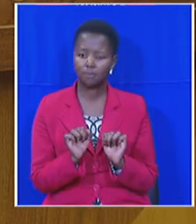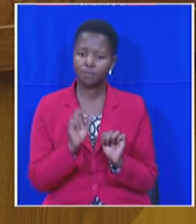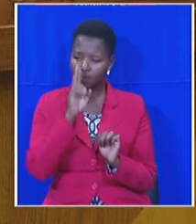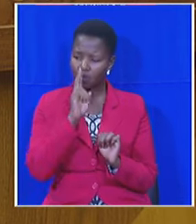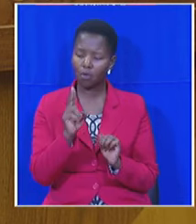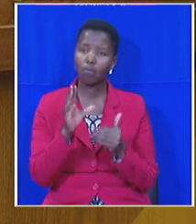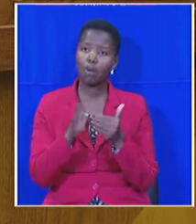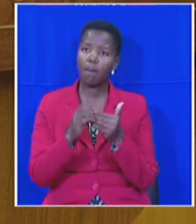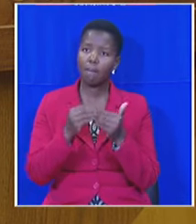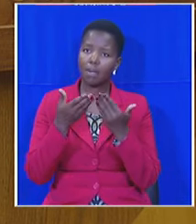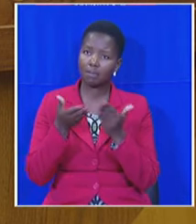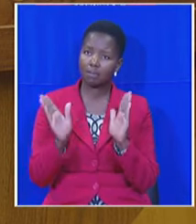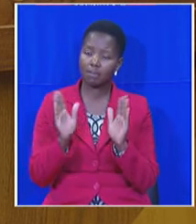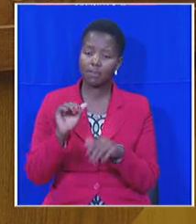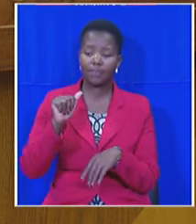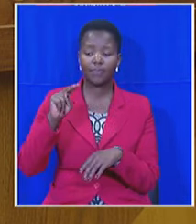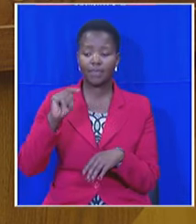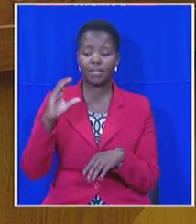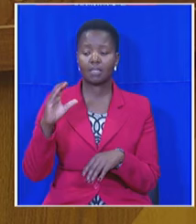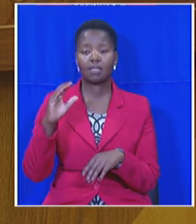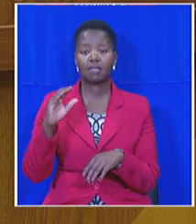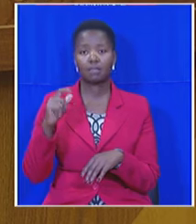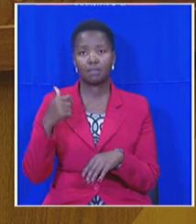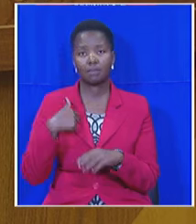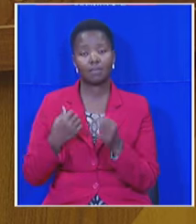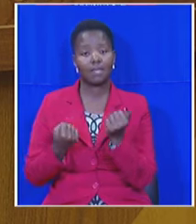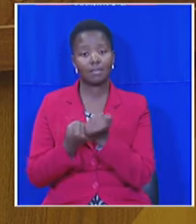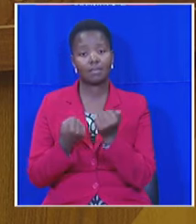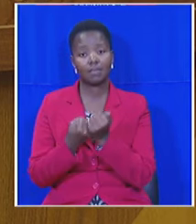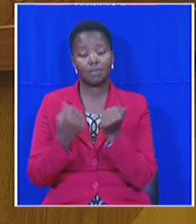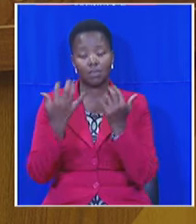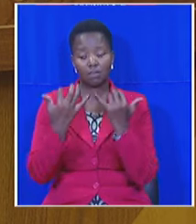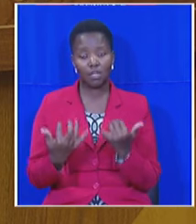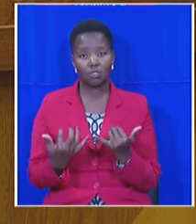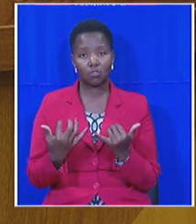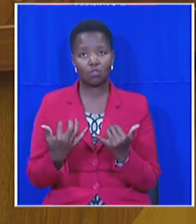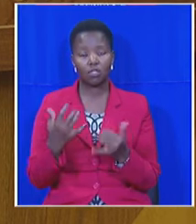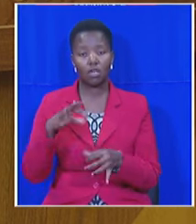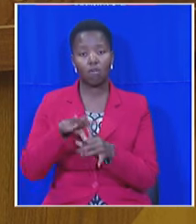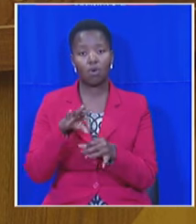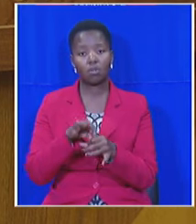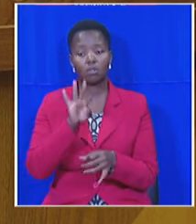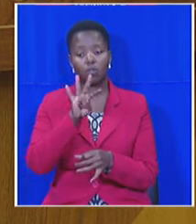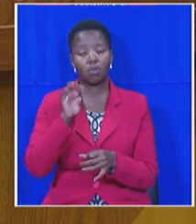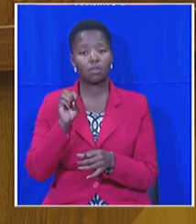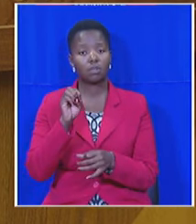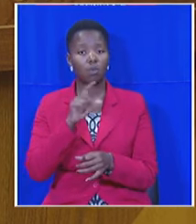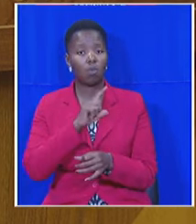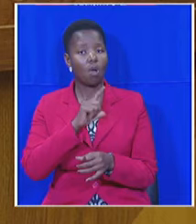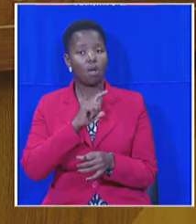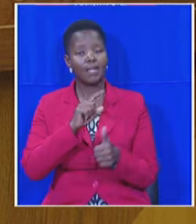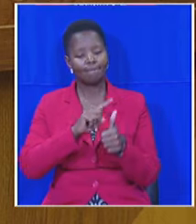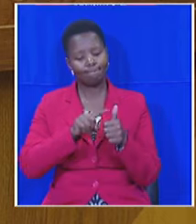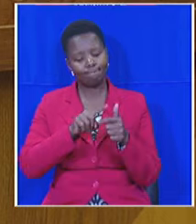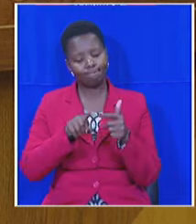Honorable members, the African National Congress support the budget, vote 40, because of the following